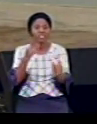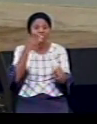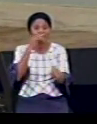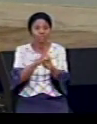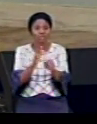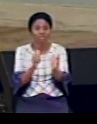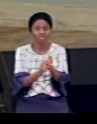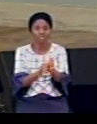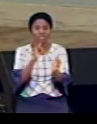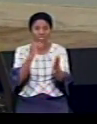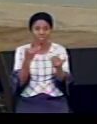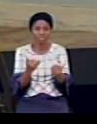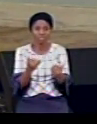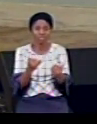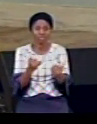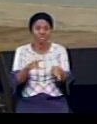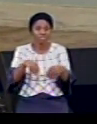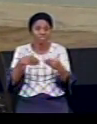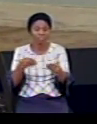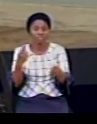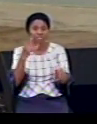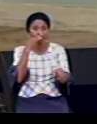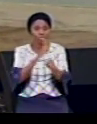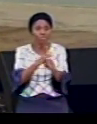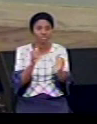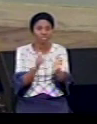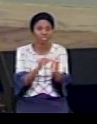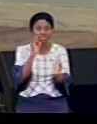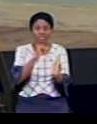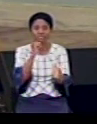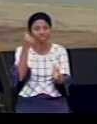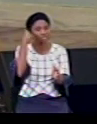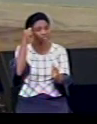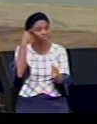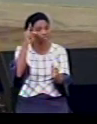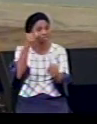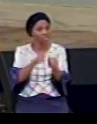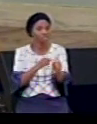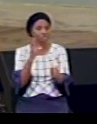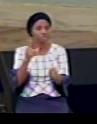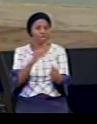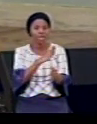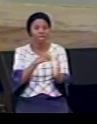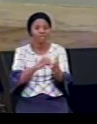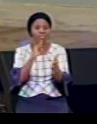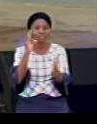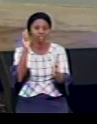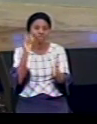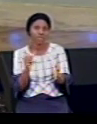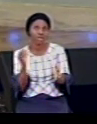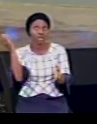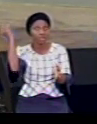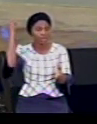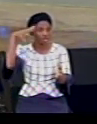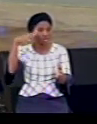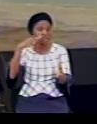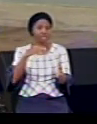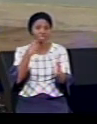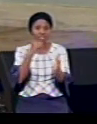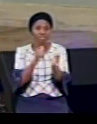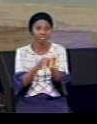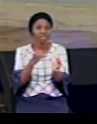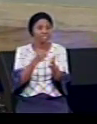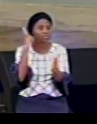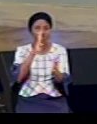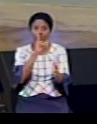now given, the promise that is not for everyone, and it is by grace. It says it will be